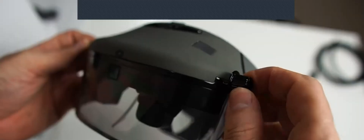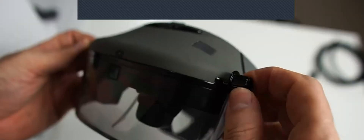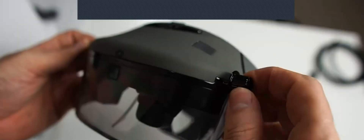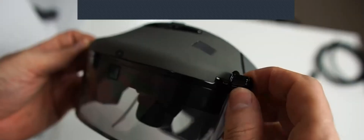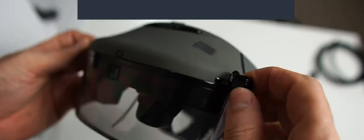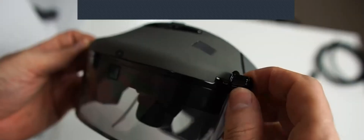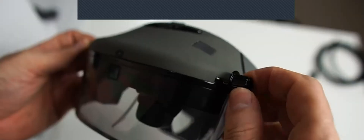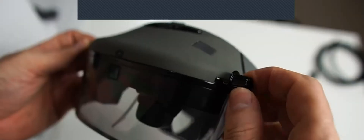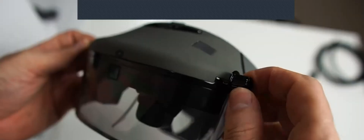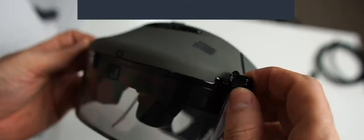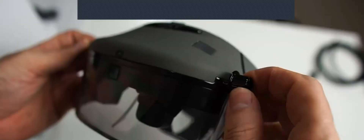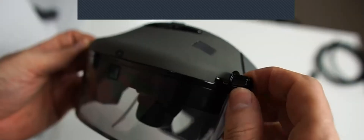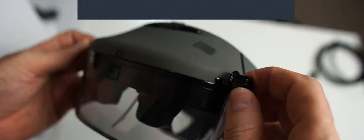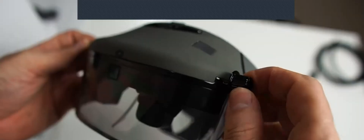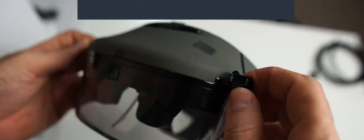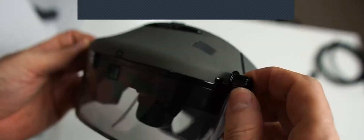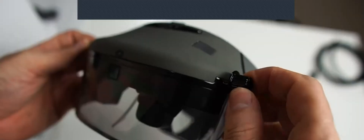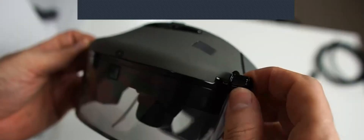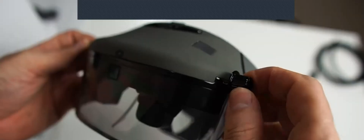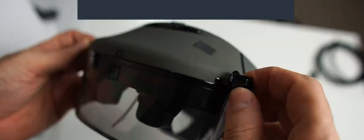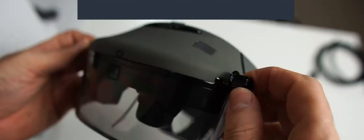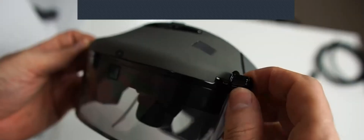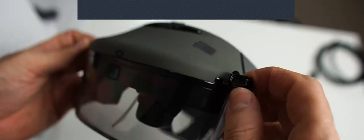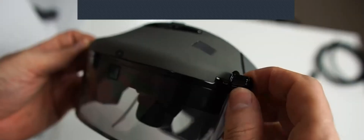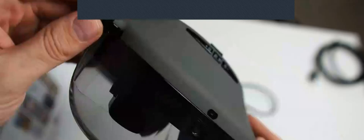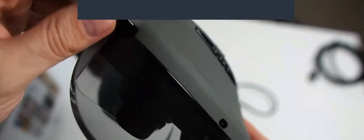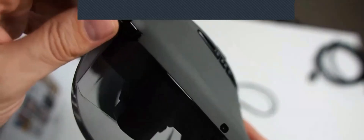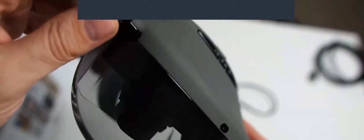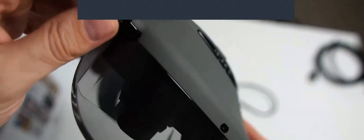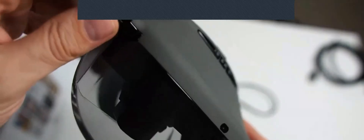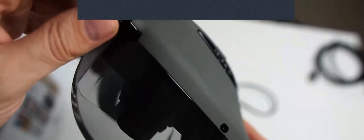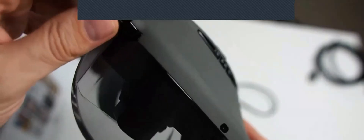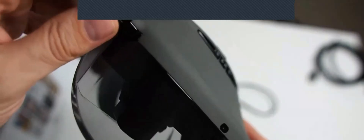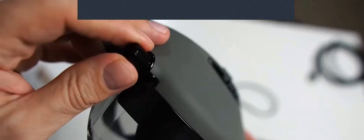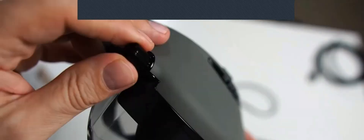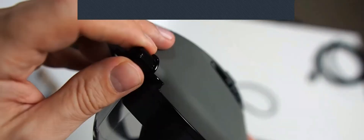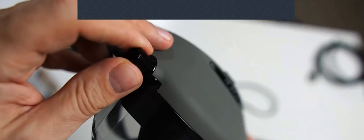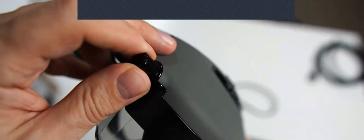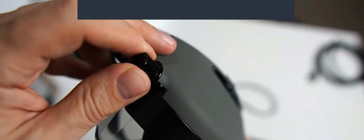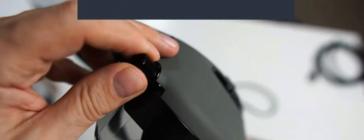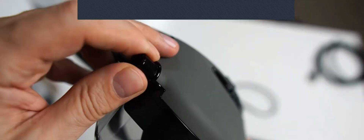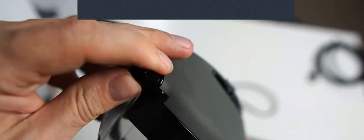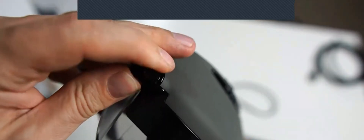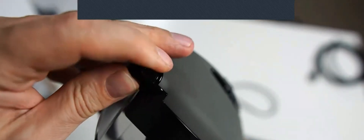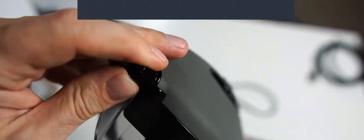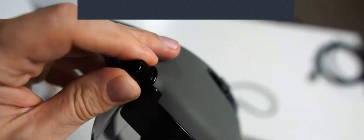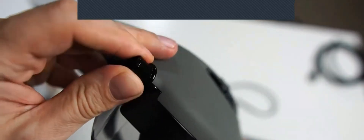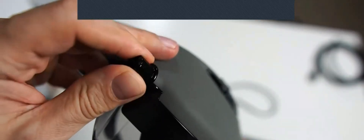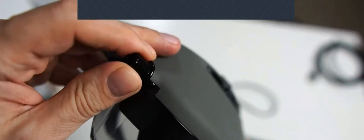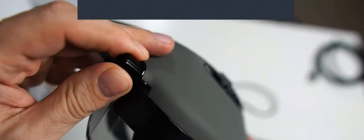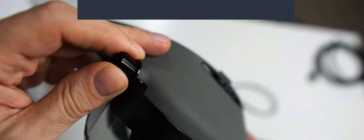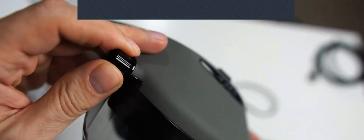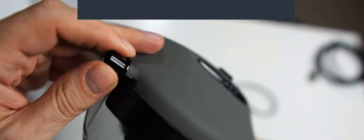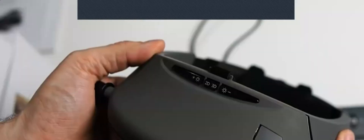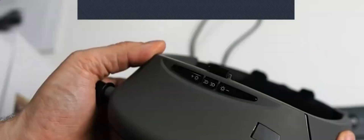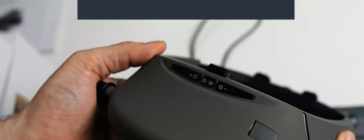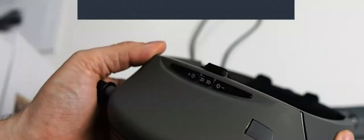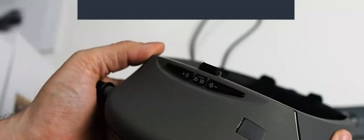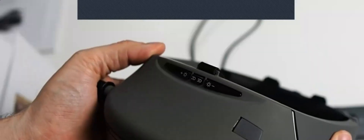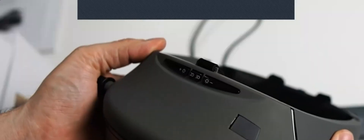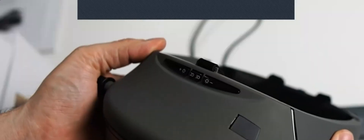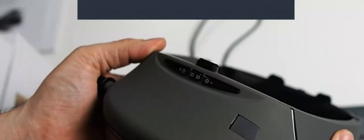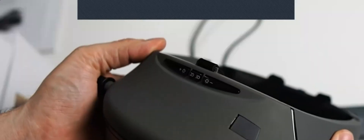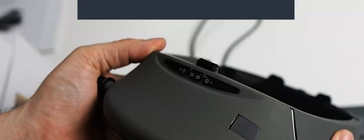that's to adjust the image that's going to work perfectly for you, for your vision, get it lined up, that's going to be the best for you. And then we